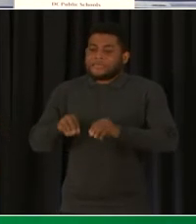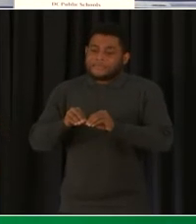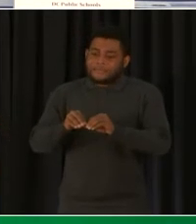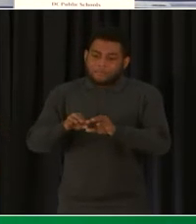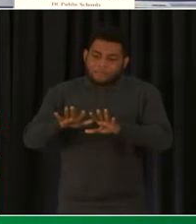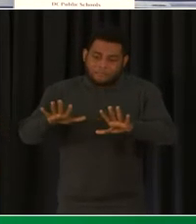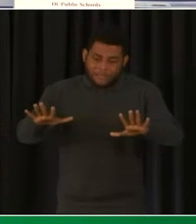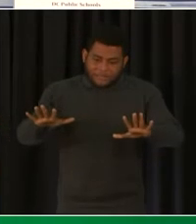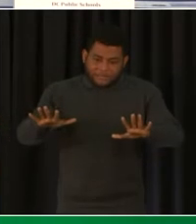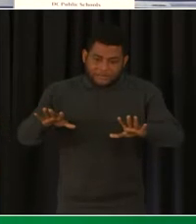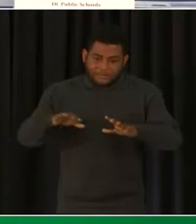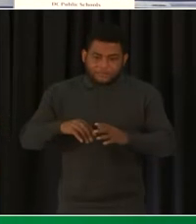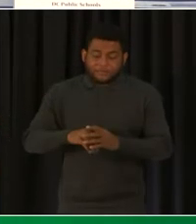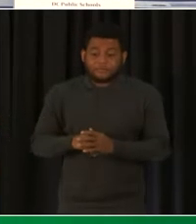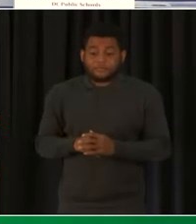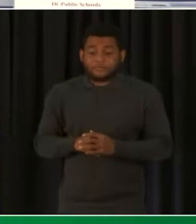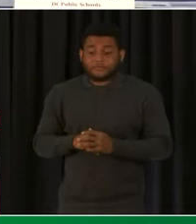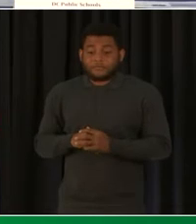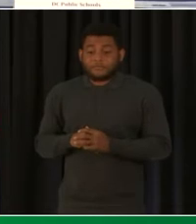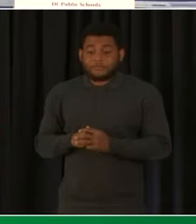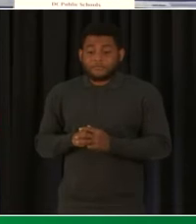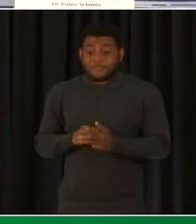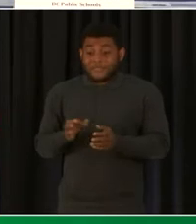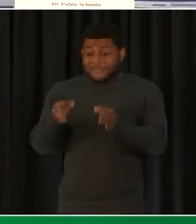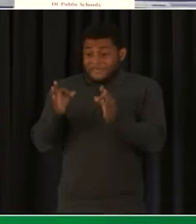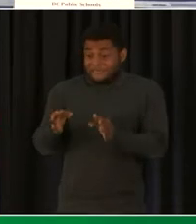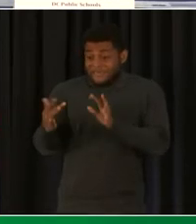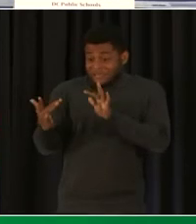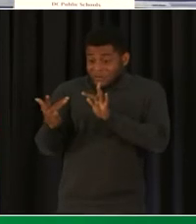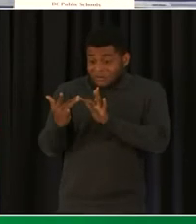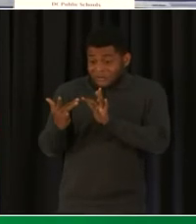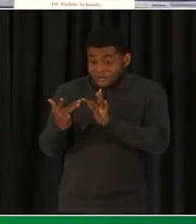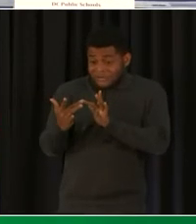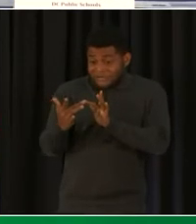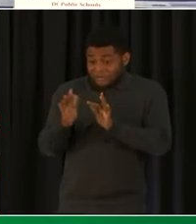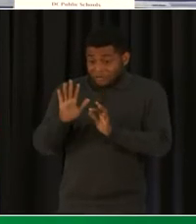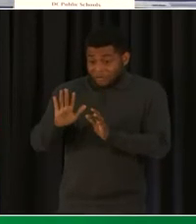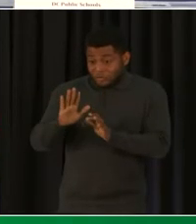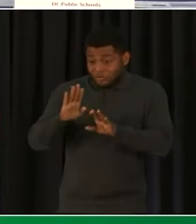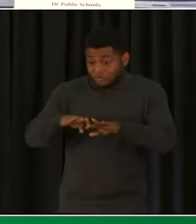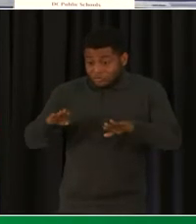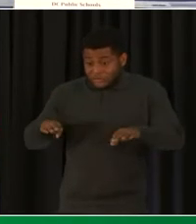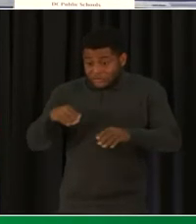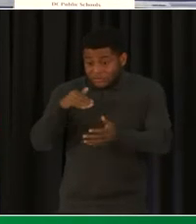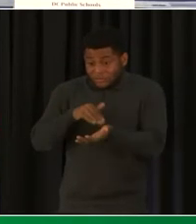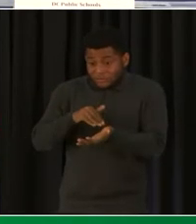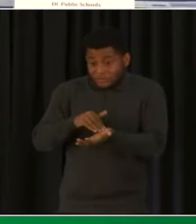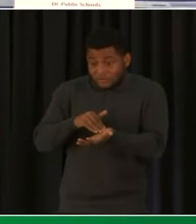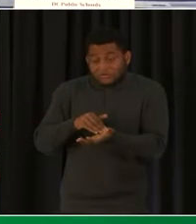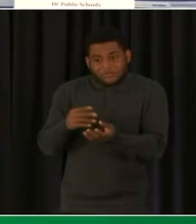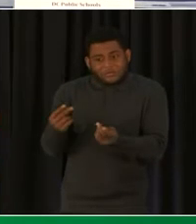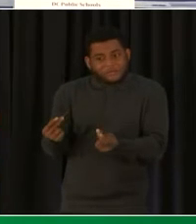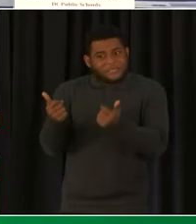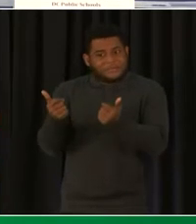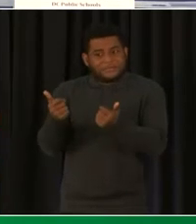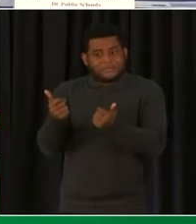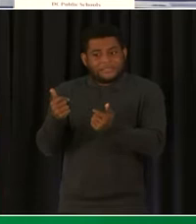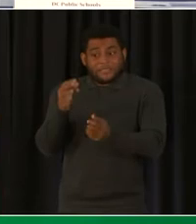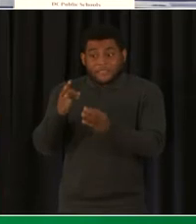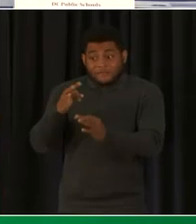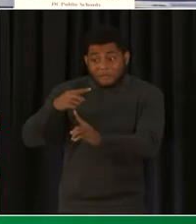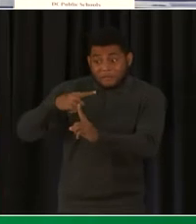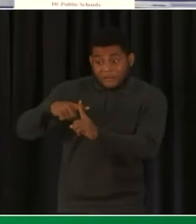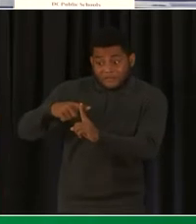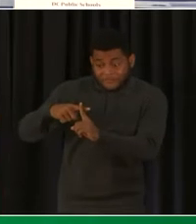it. And you should definitely contact your child's health care provider immediately if you get a